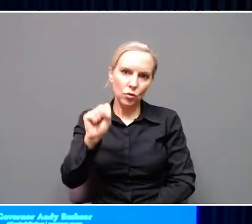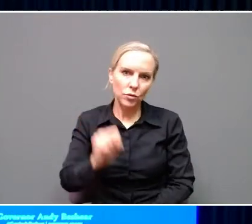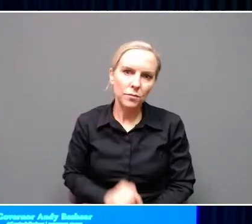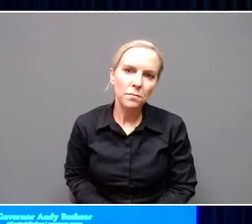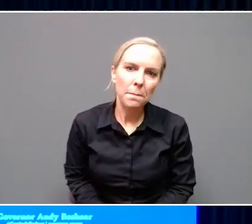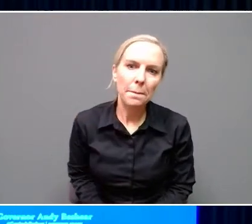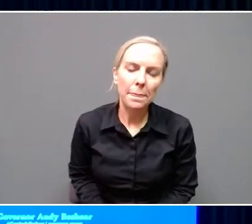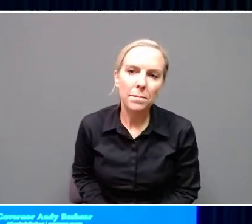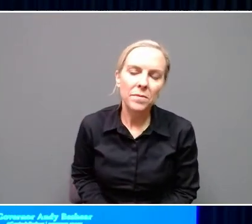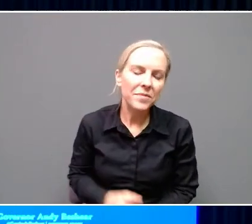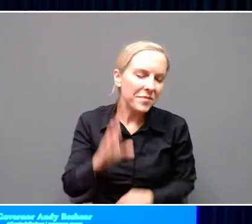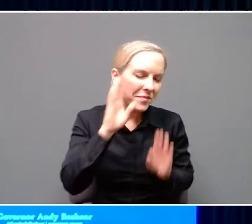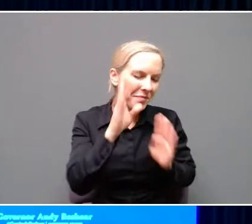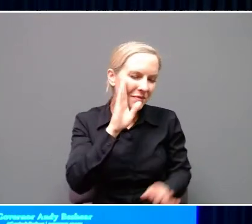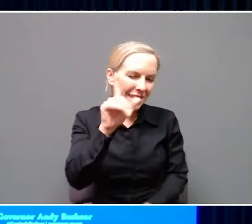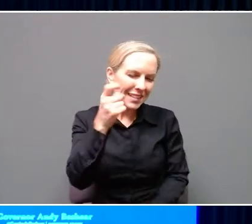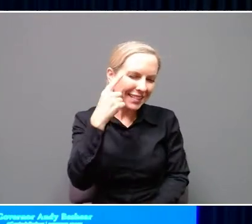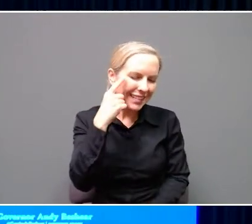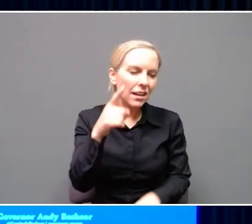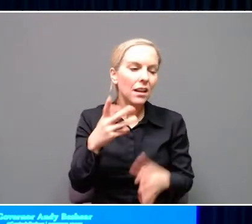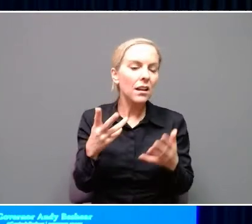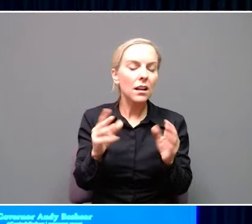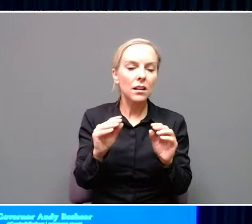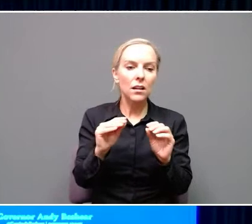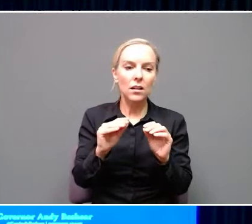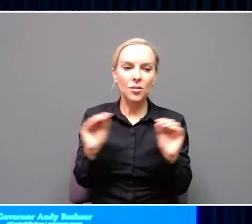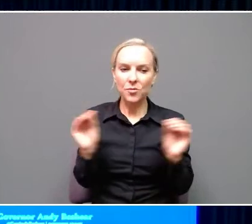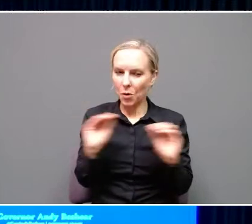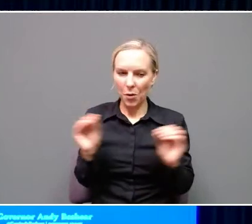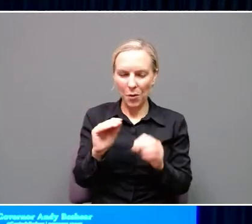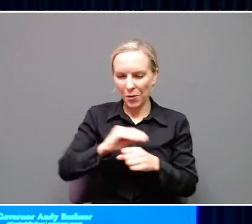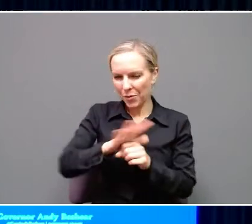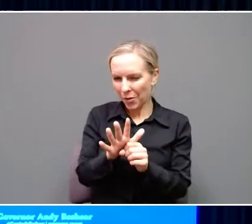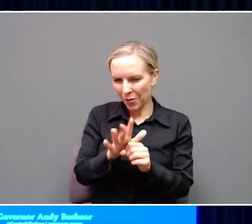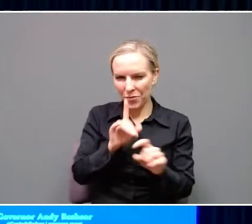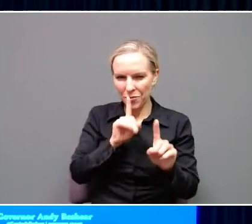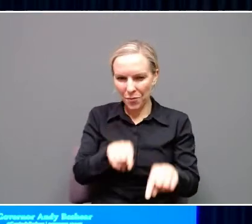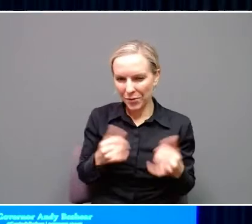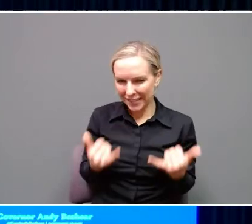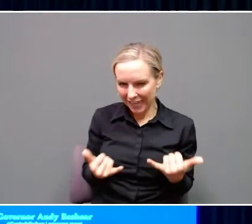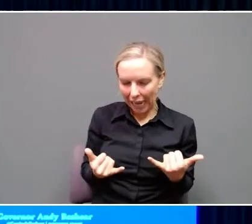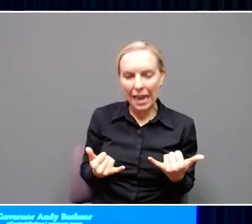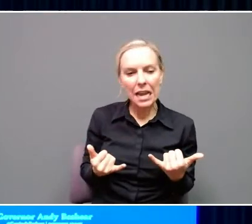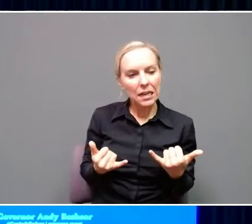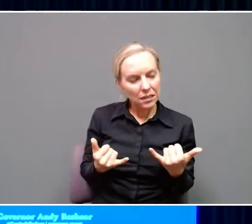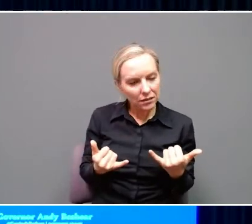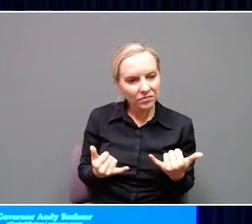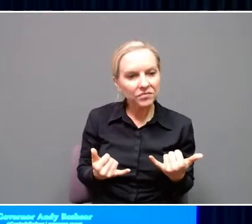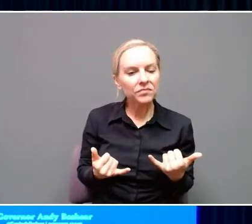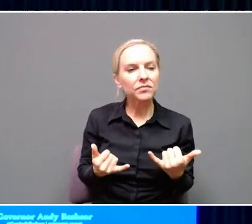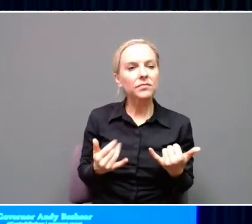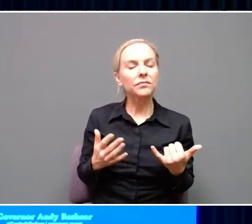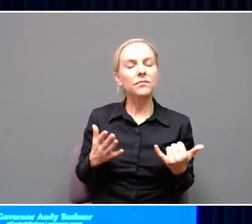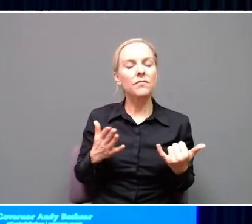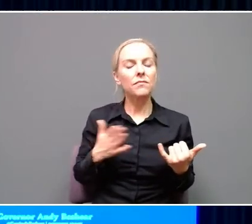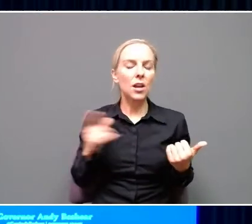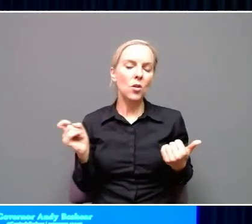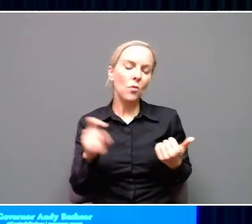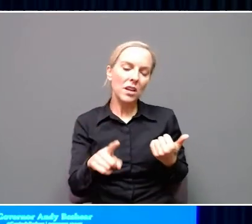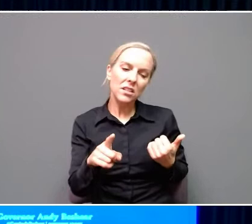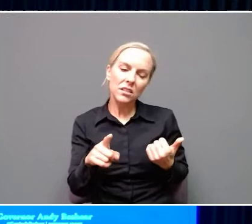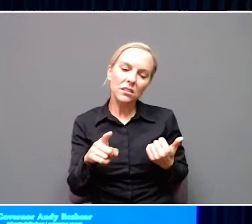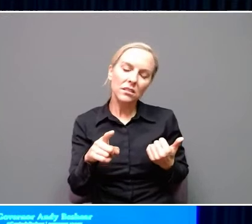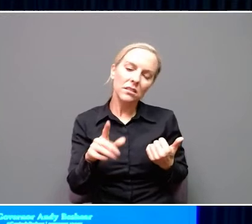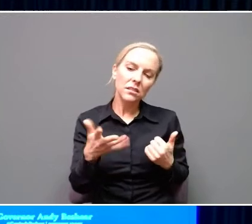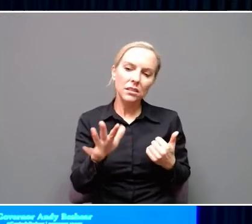Hi, Governor. So obviously no COVID report today, and that sort of, with my prepare question, sort of